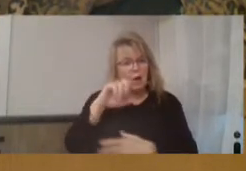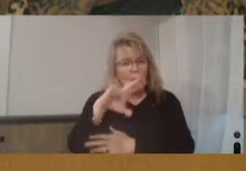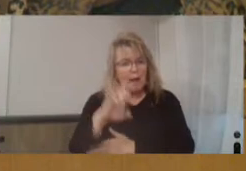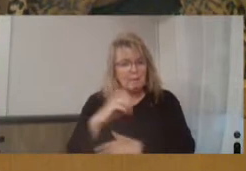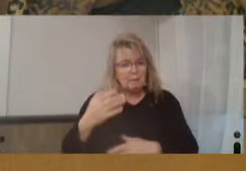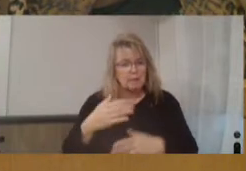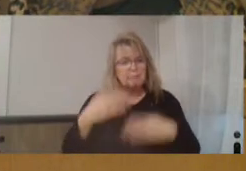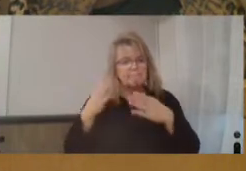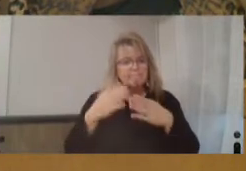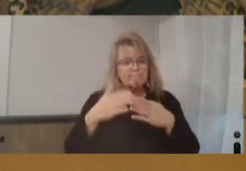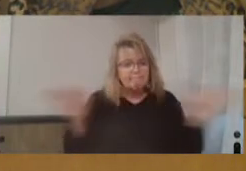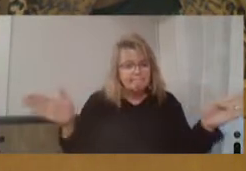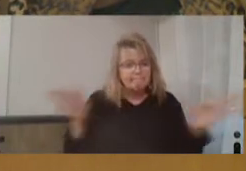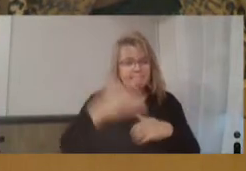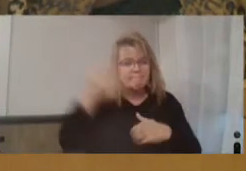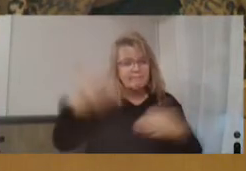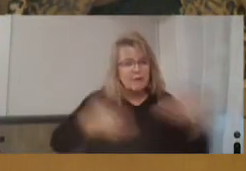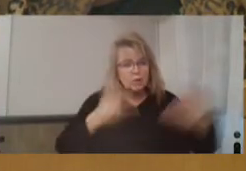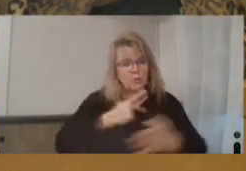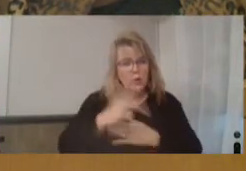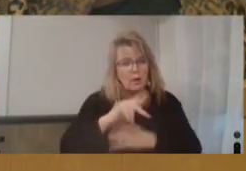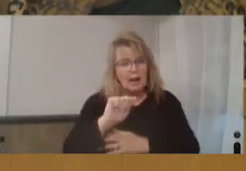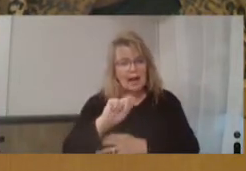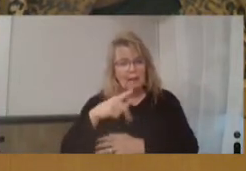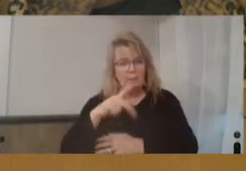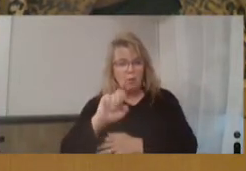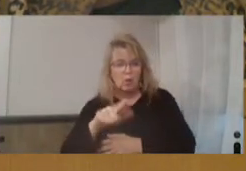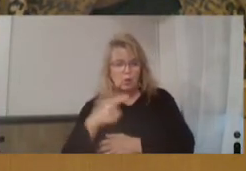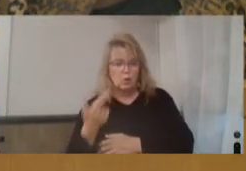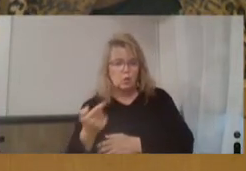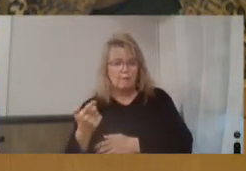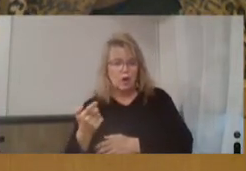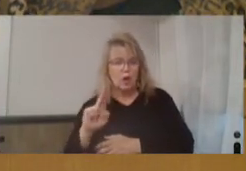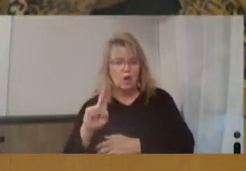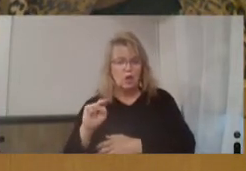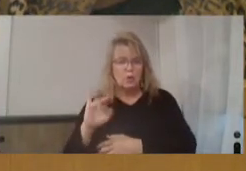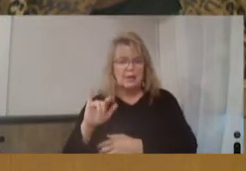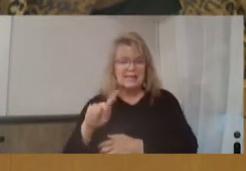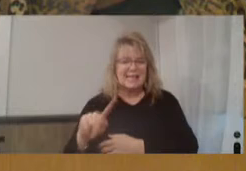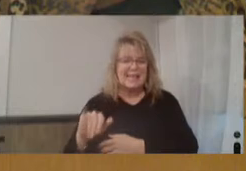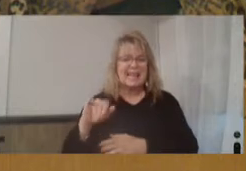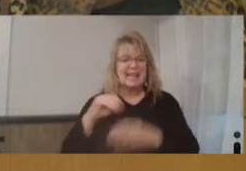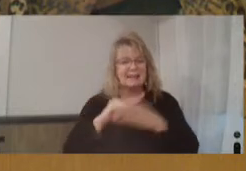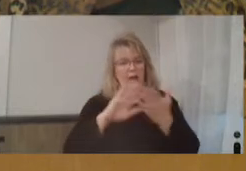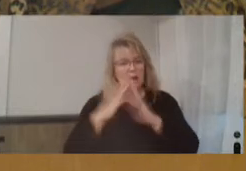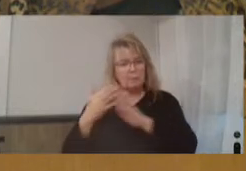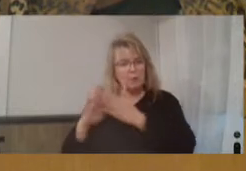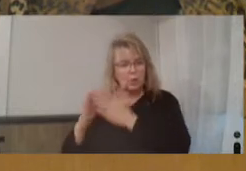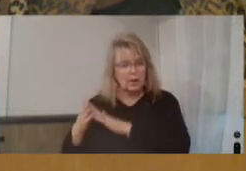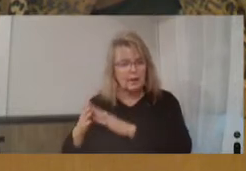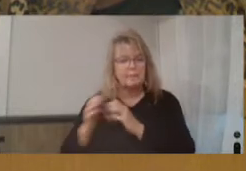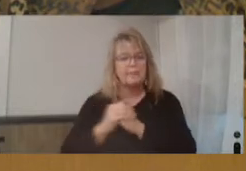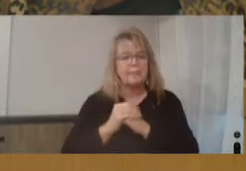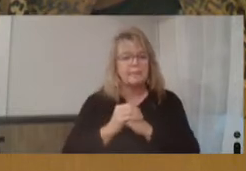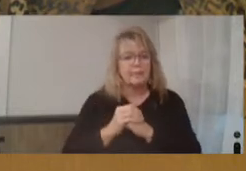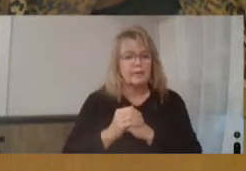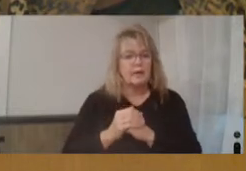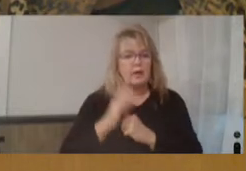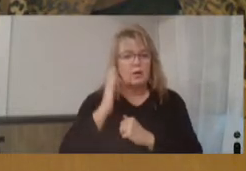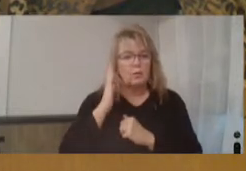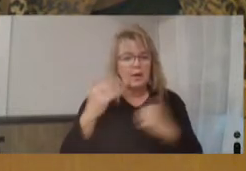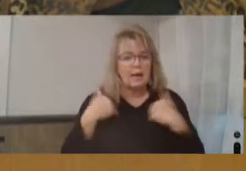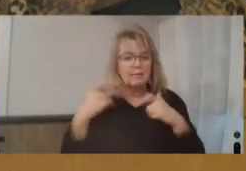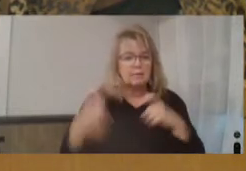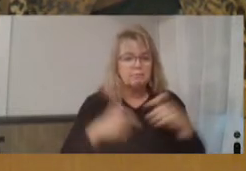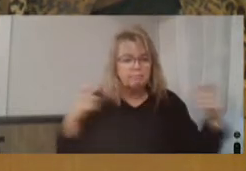to a program we're having on April the 21st. It's called Unity in the Community. We're inviting Pastor Shirley Caesar to come. We're going to have a big